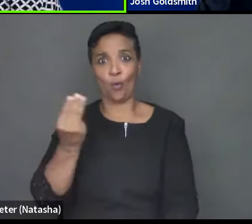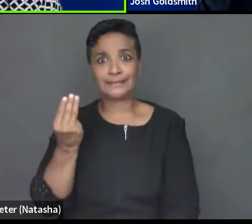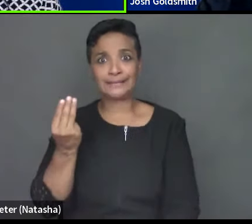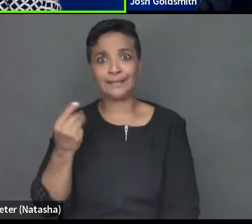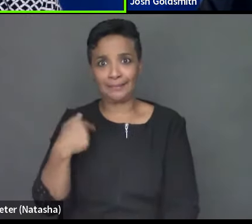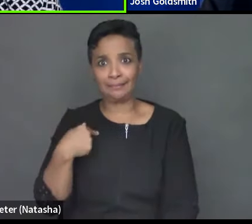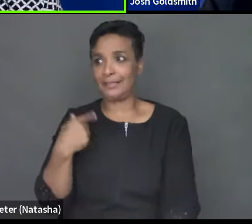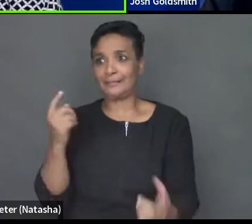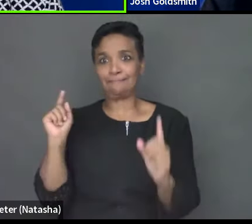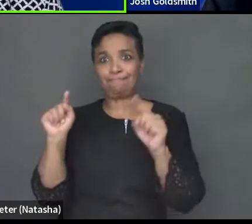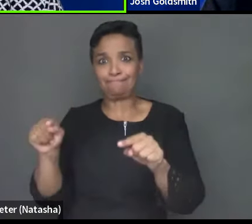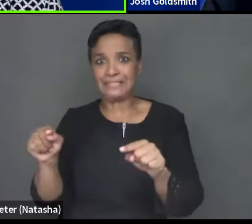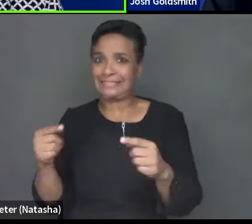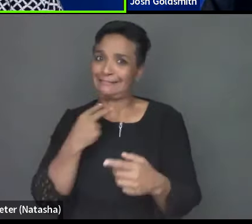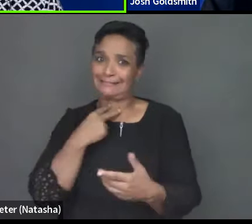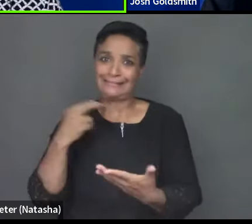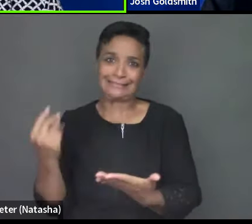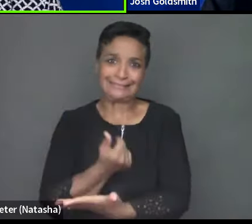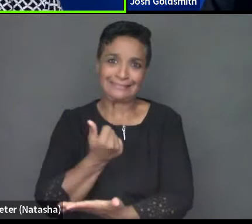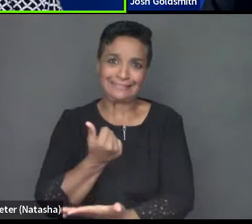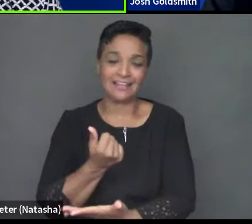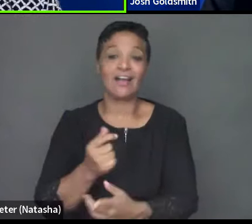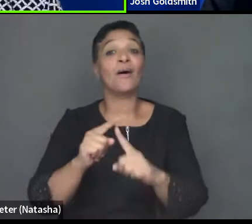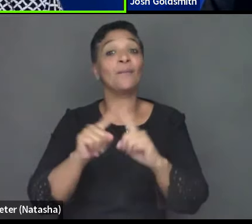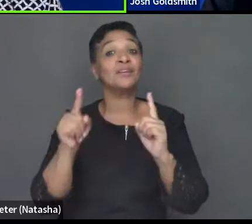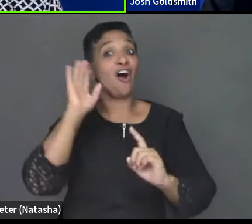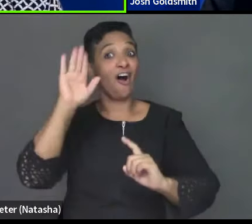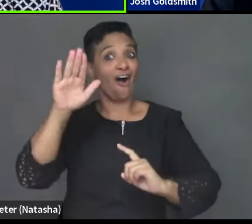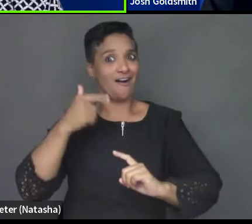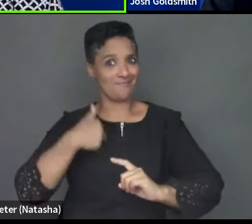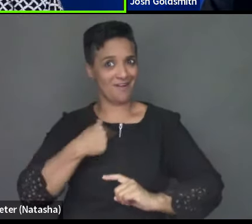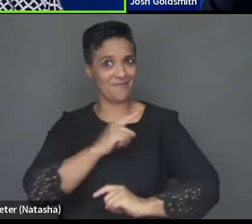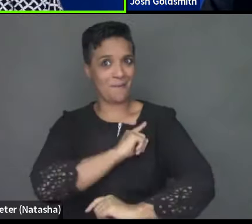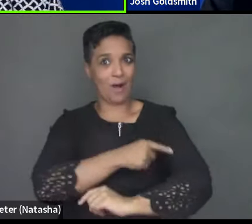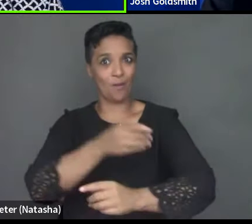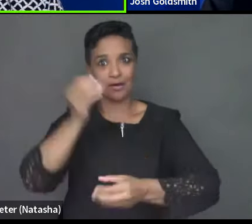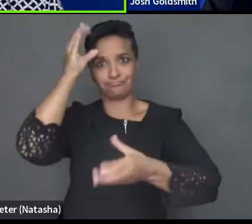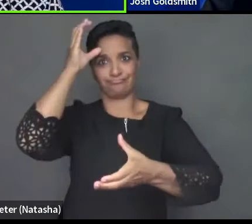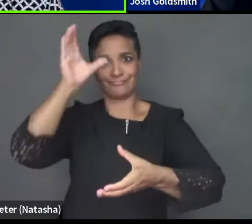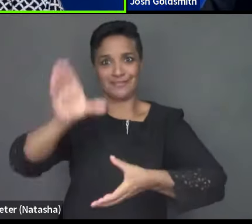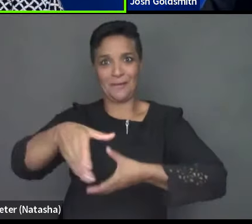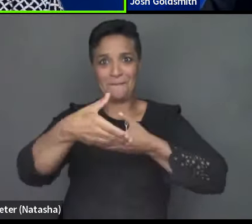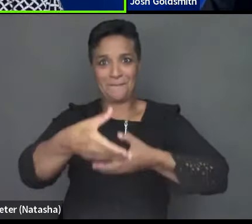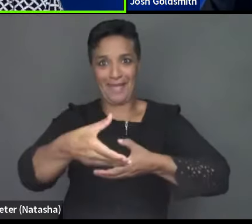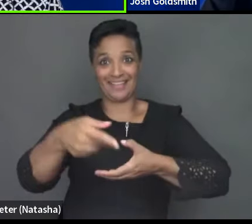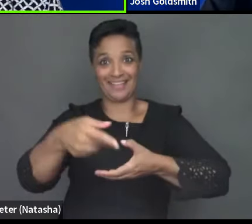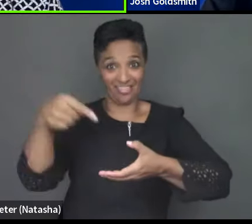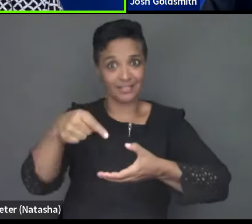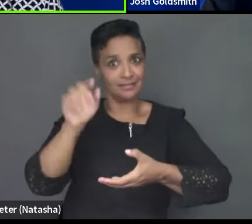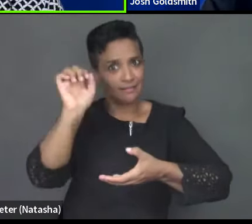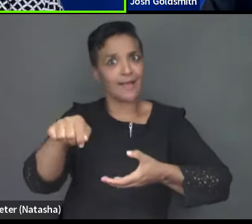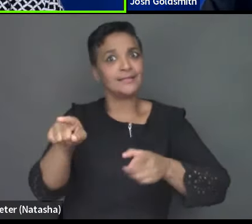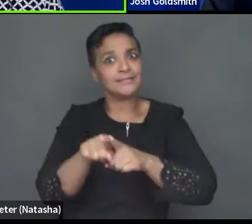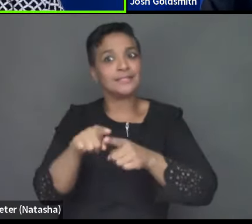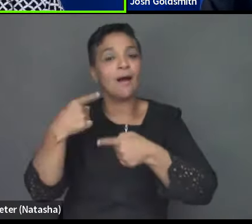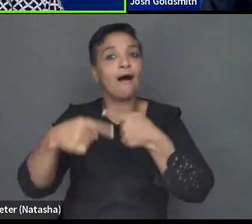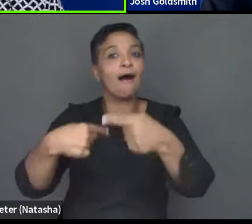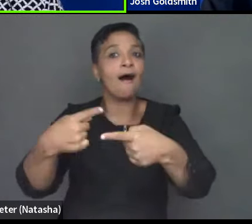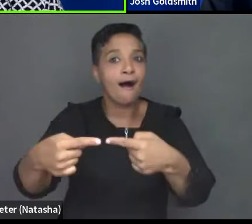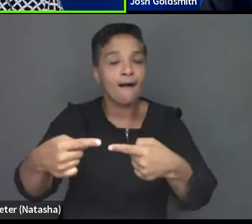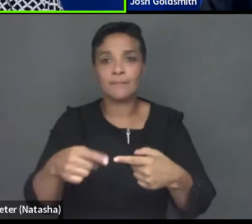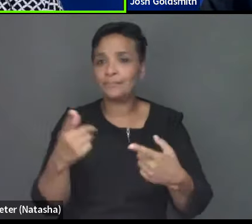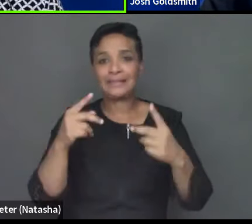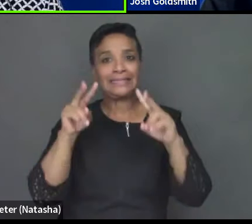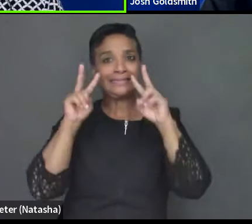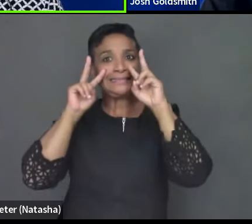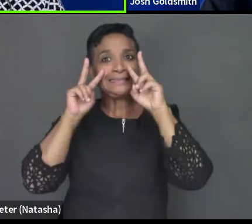there. But she said, luckily, I got the power pack. And so that is what you can do. If there is no way that you will